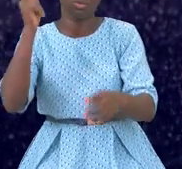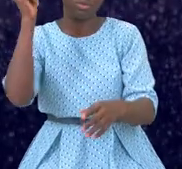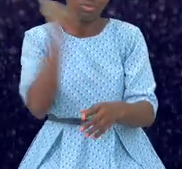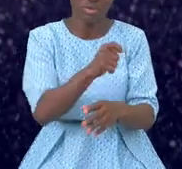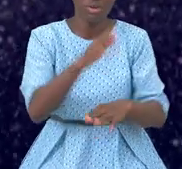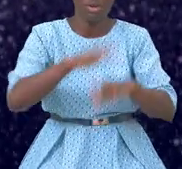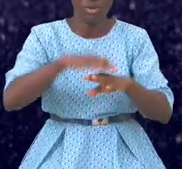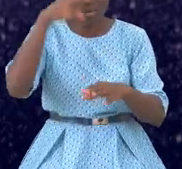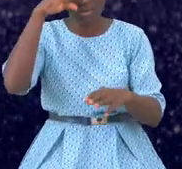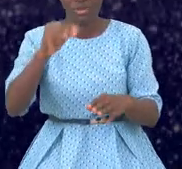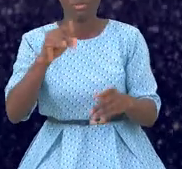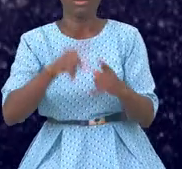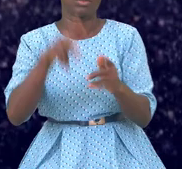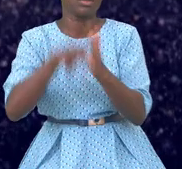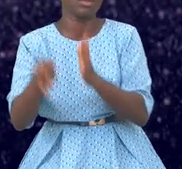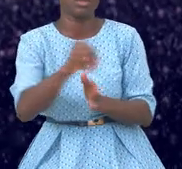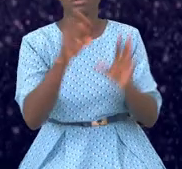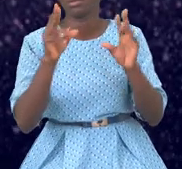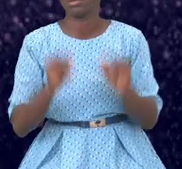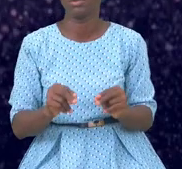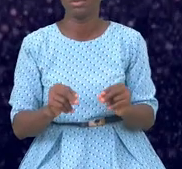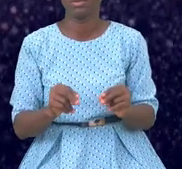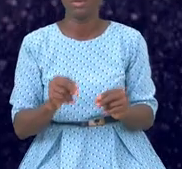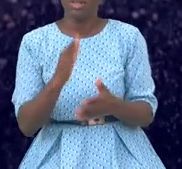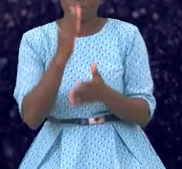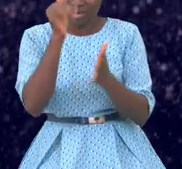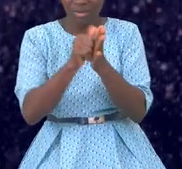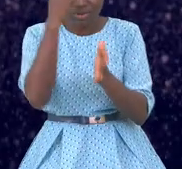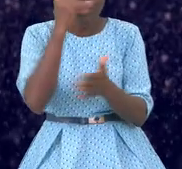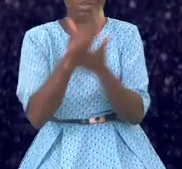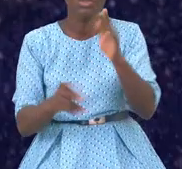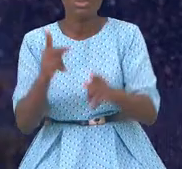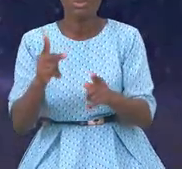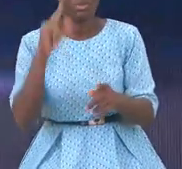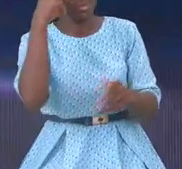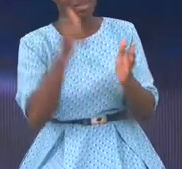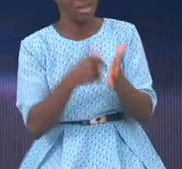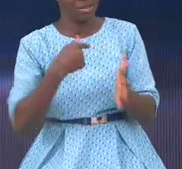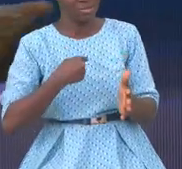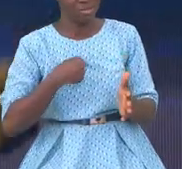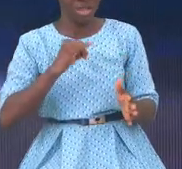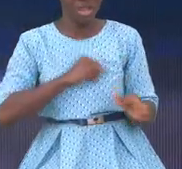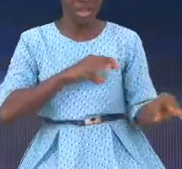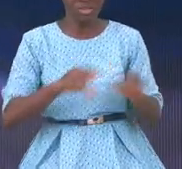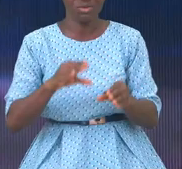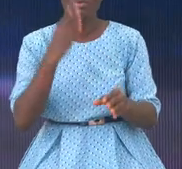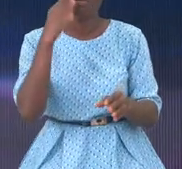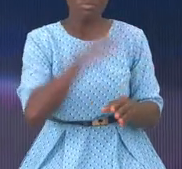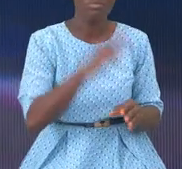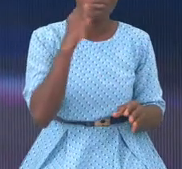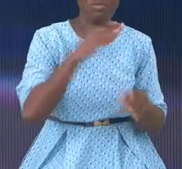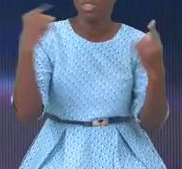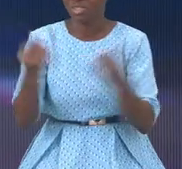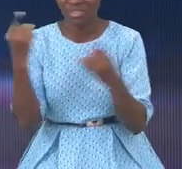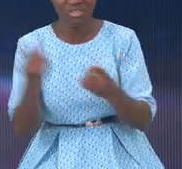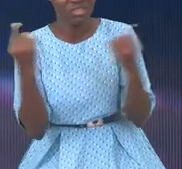and I've been getting here, getting there, and I'm looking for that God that will use heaven's hammer and